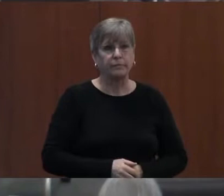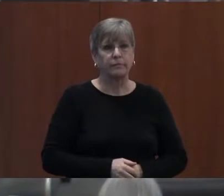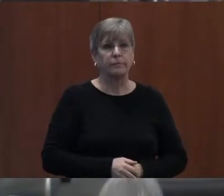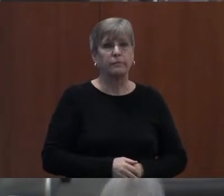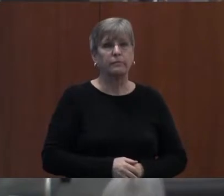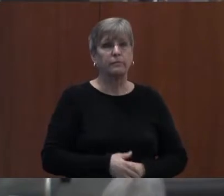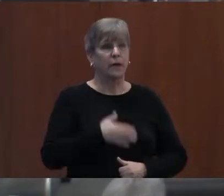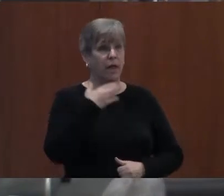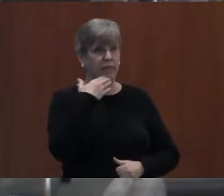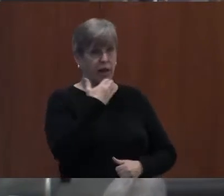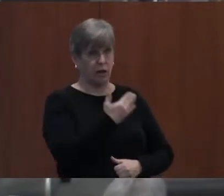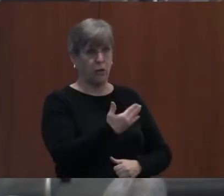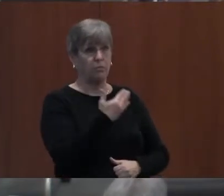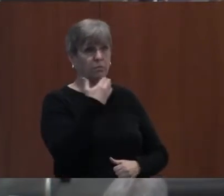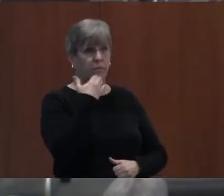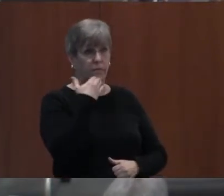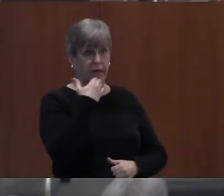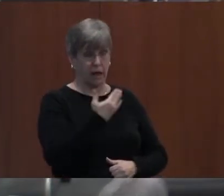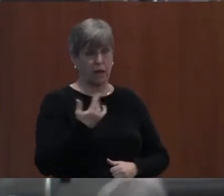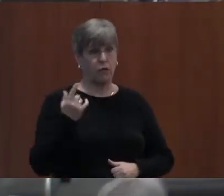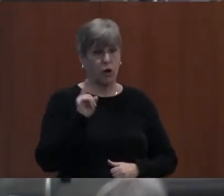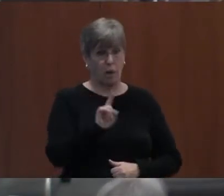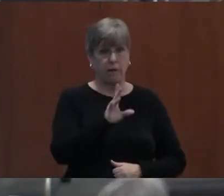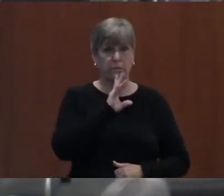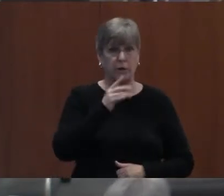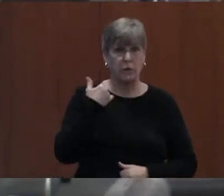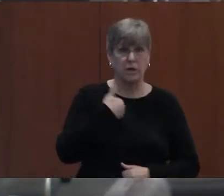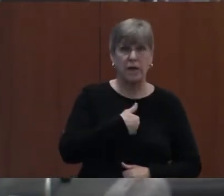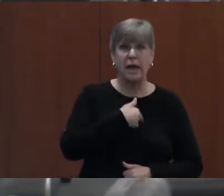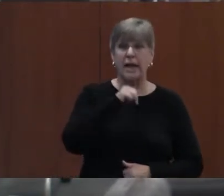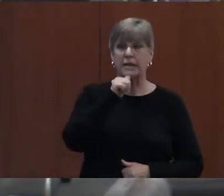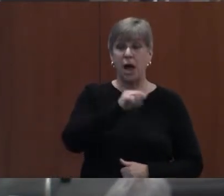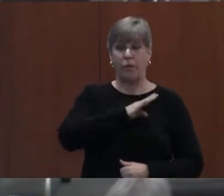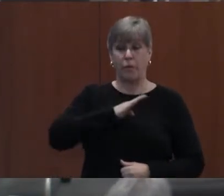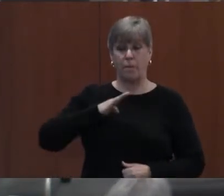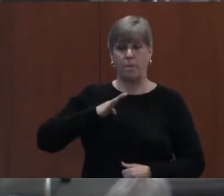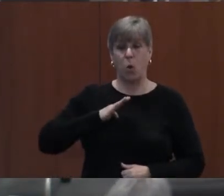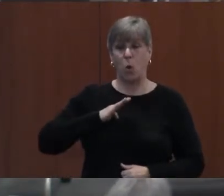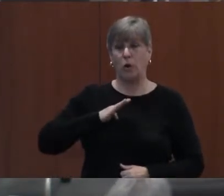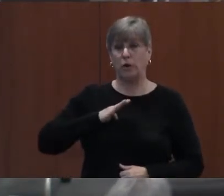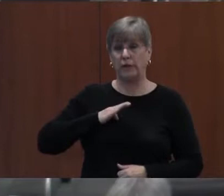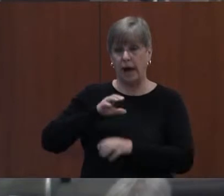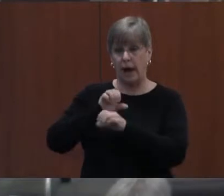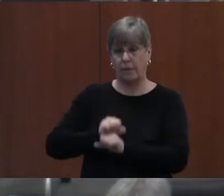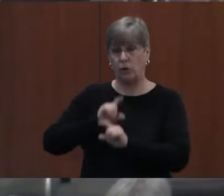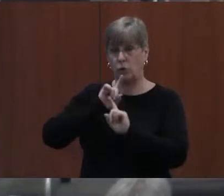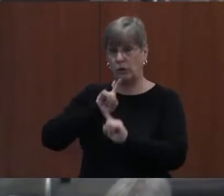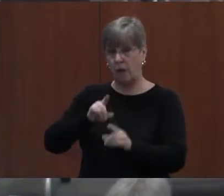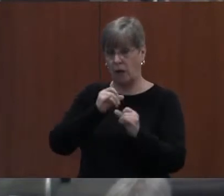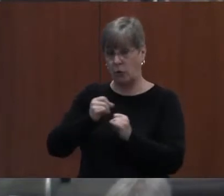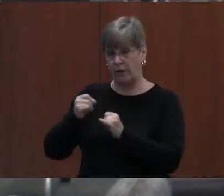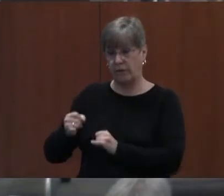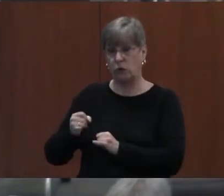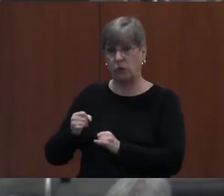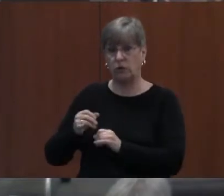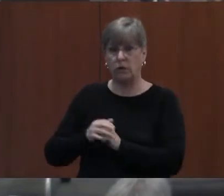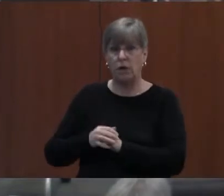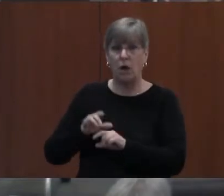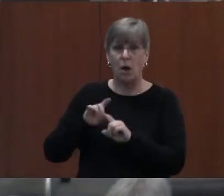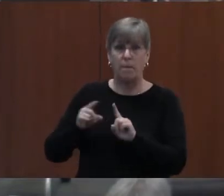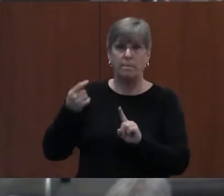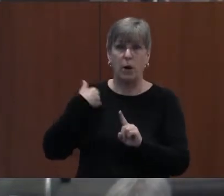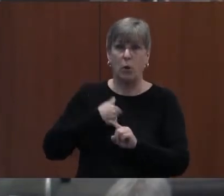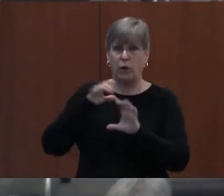Thank you. Thank you for coming forward. It's not the board's practice to respond to individuals, but